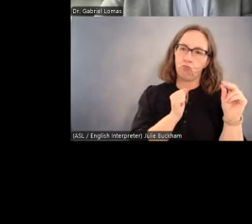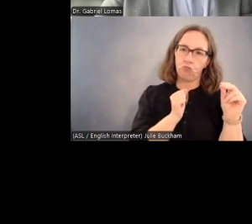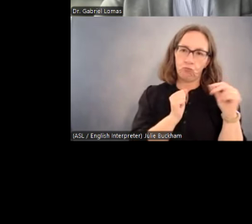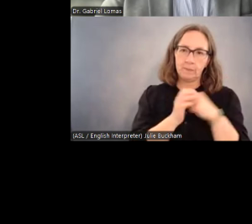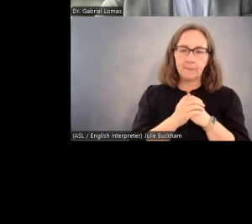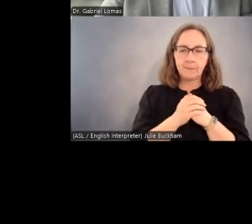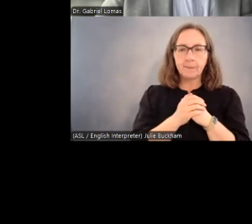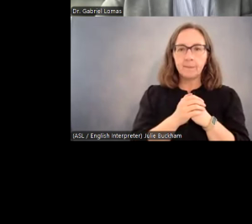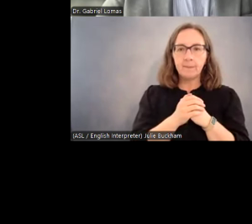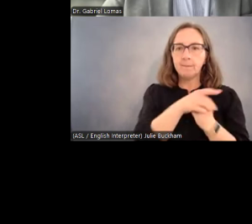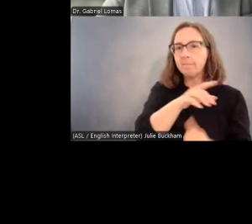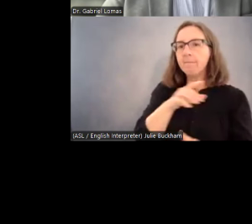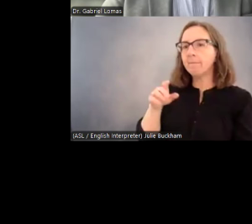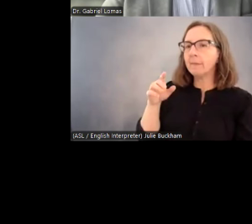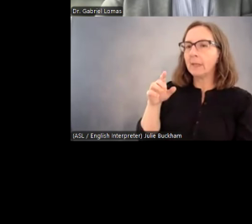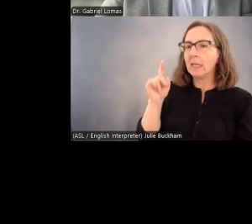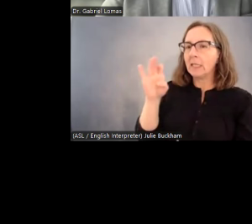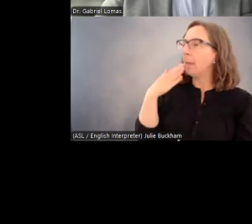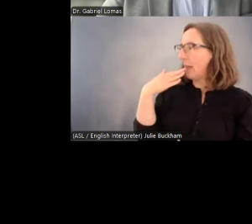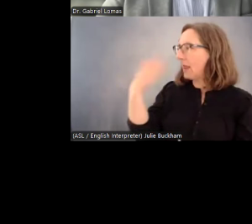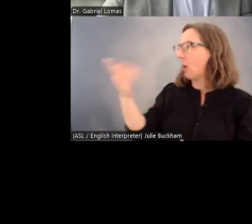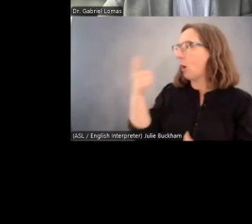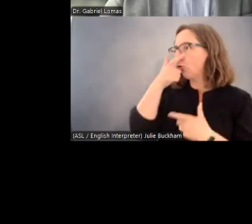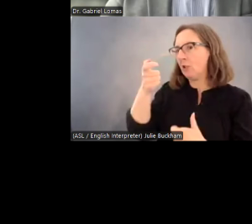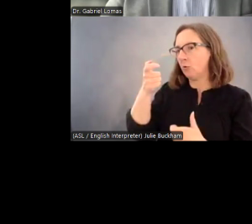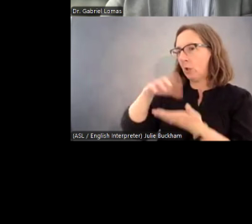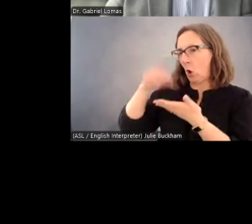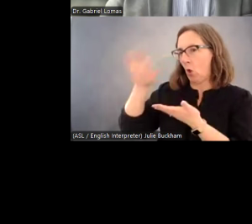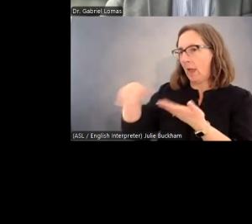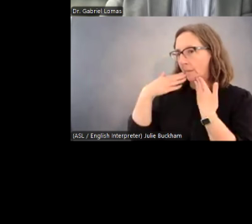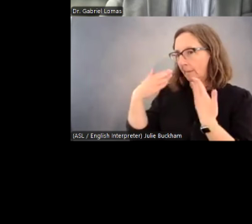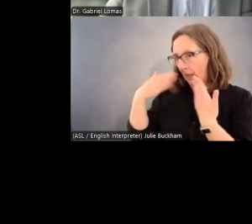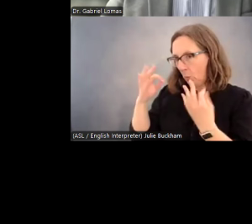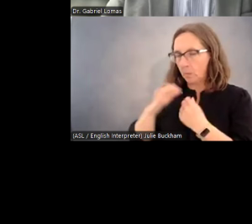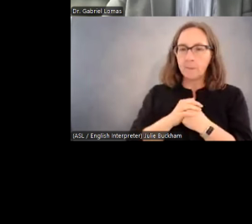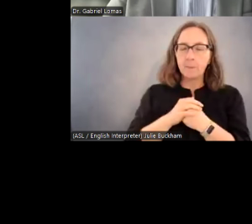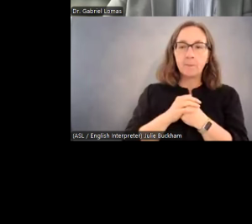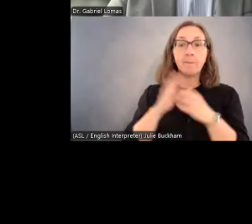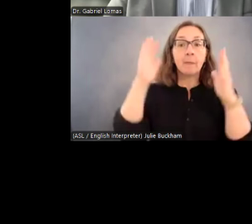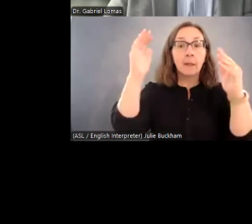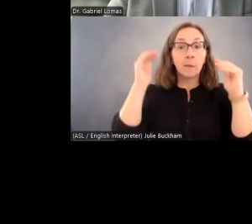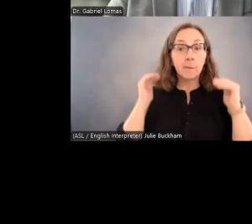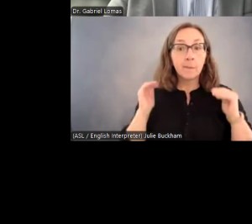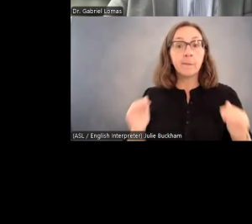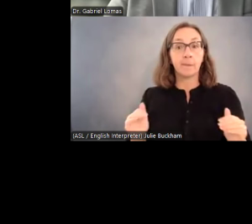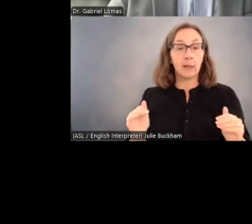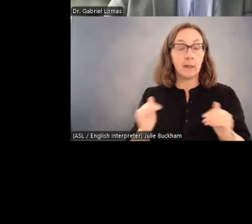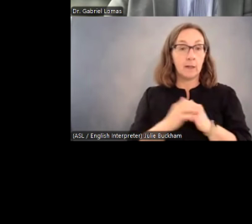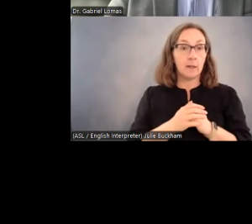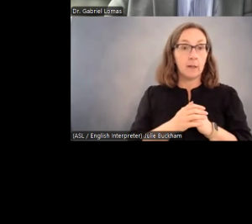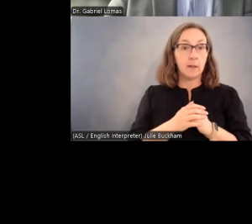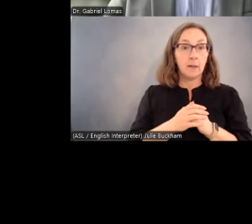Okay, thank you, because I was interested in that information. Next slide, please.